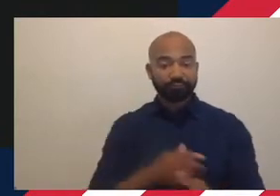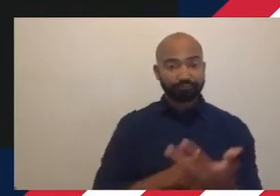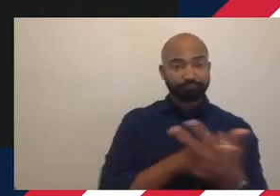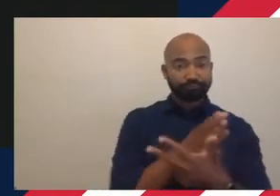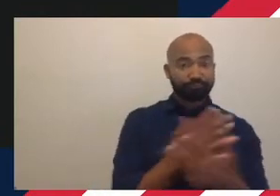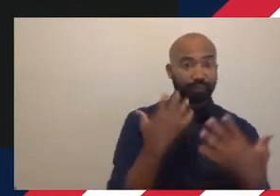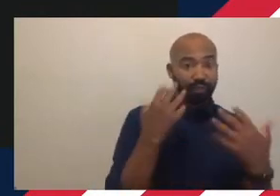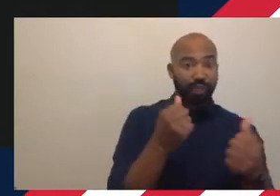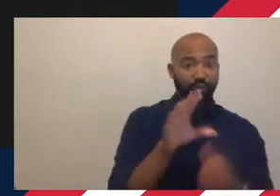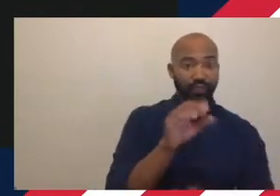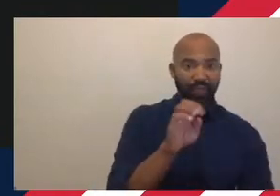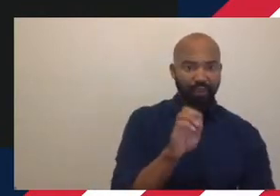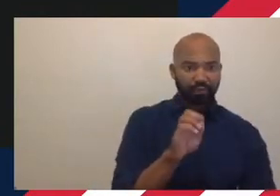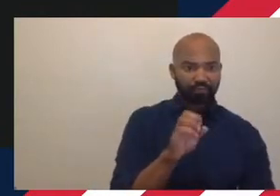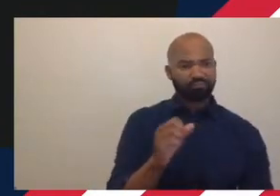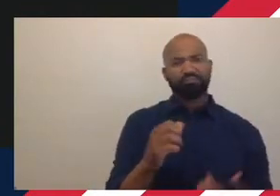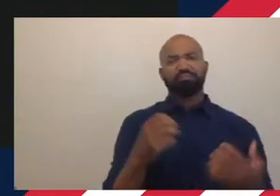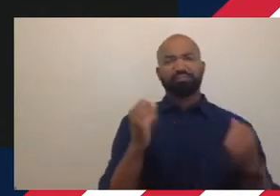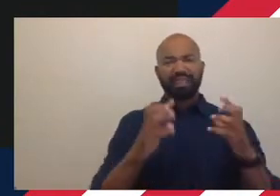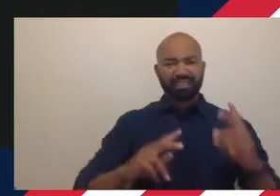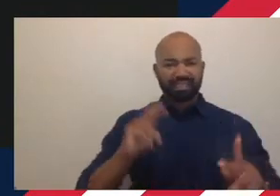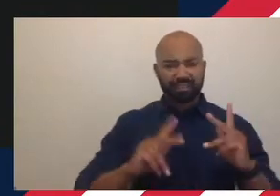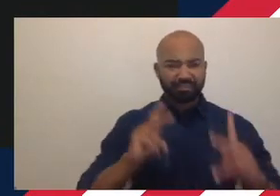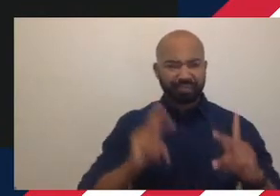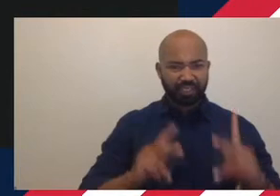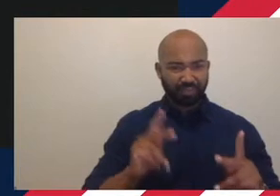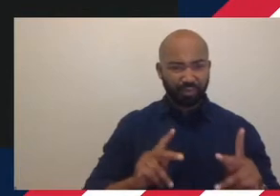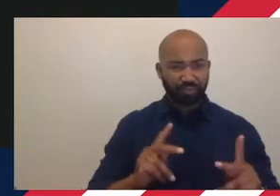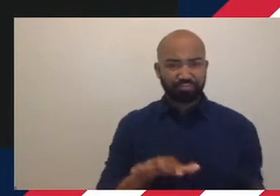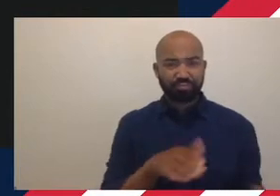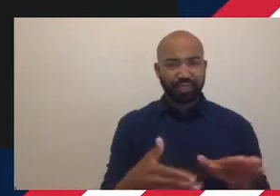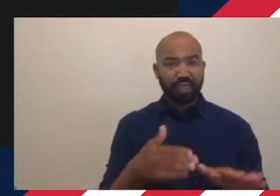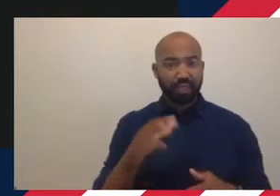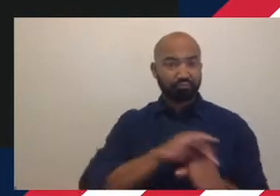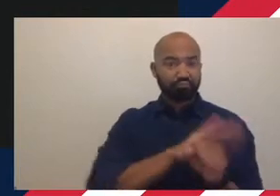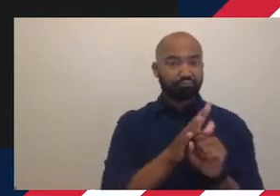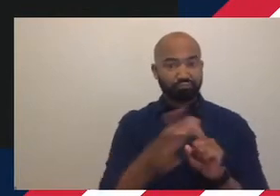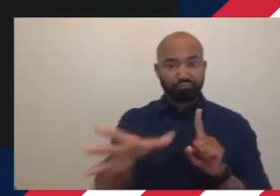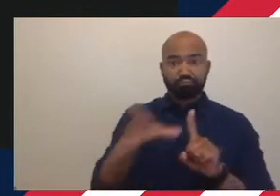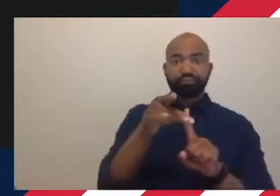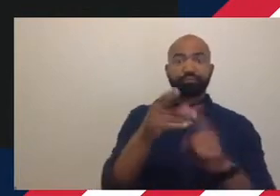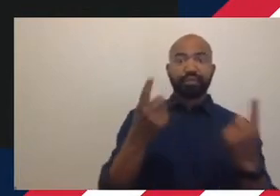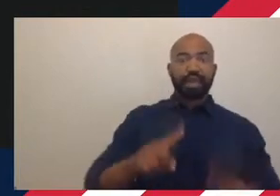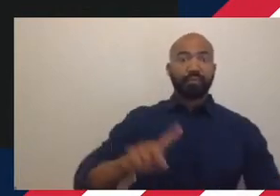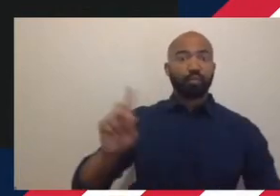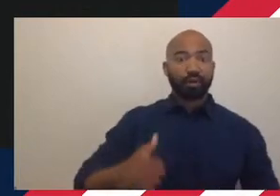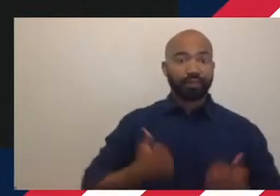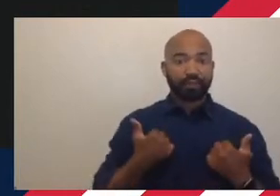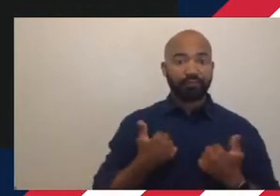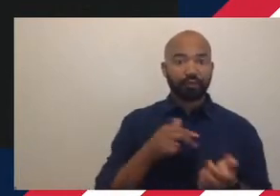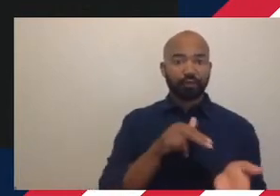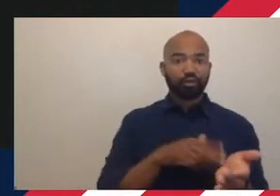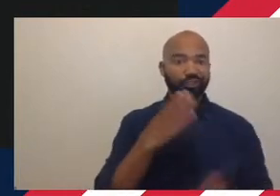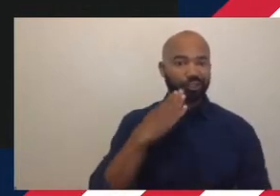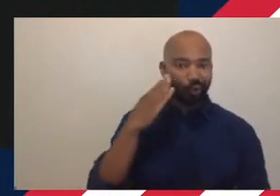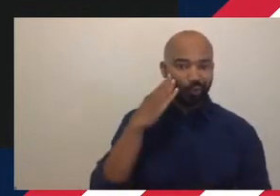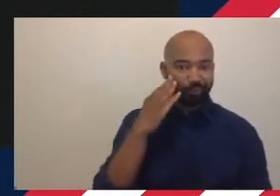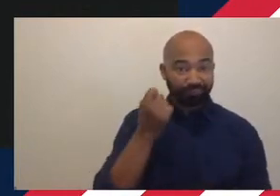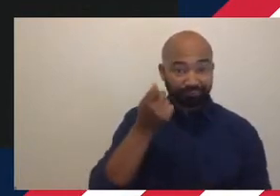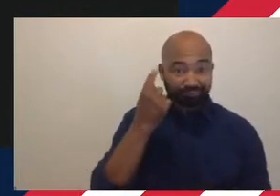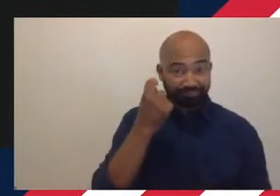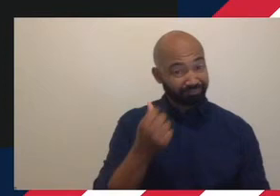who have died of COVID live in nursing homes. And that's a real serious issue since people with disabilities are still